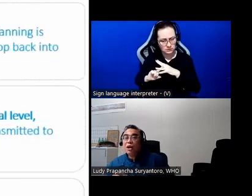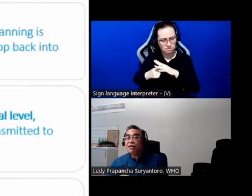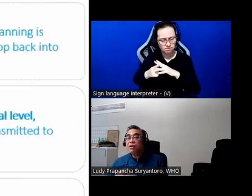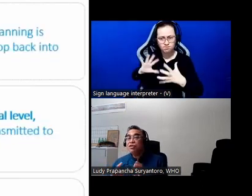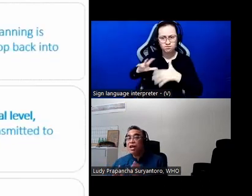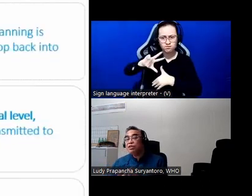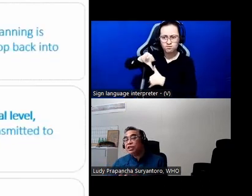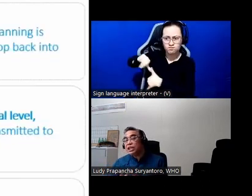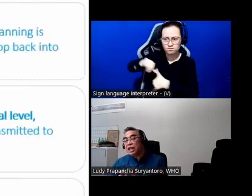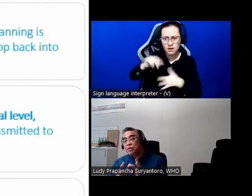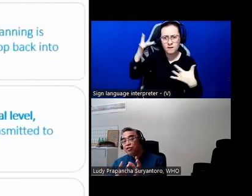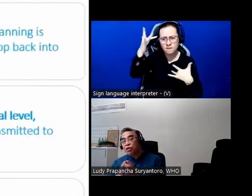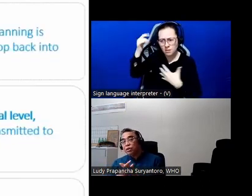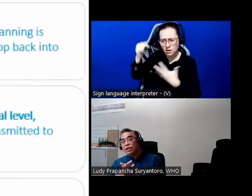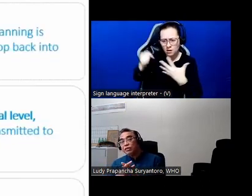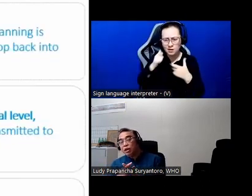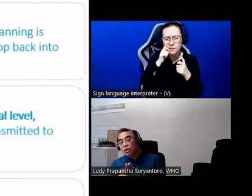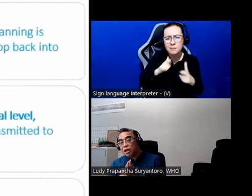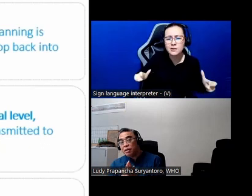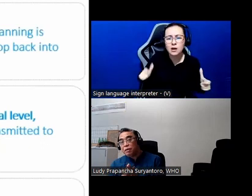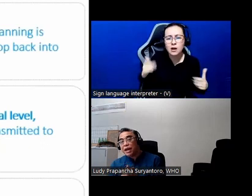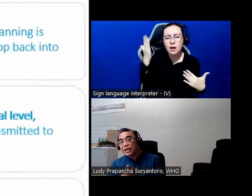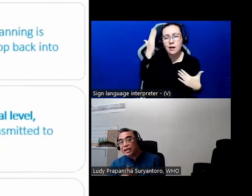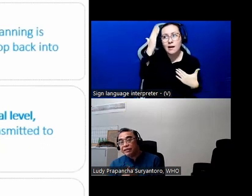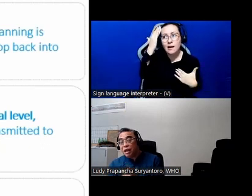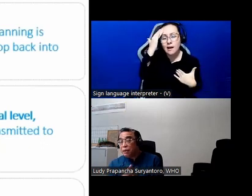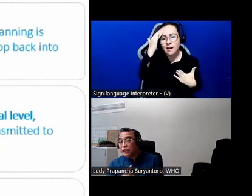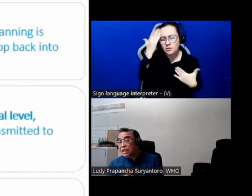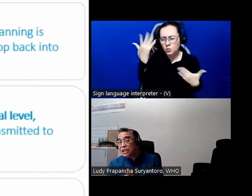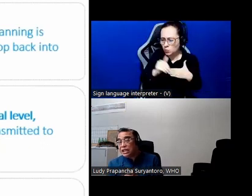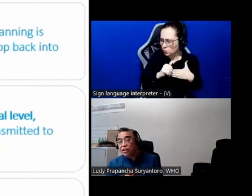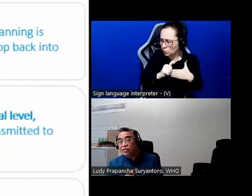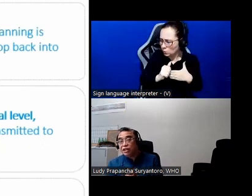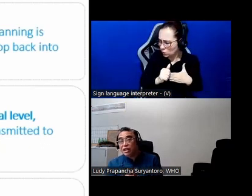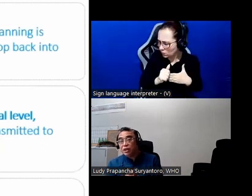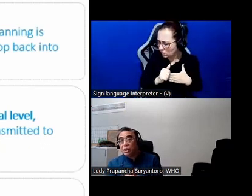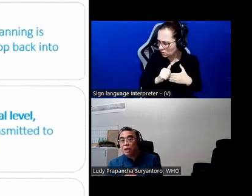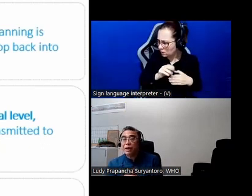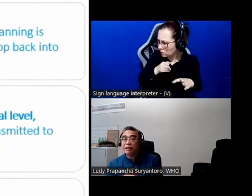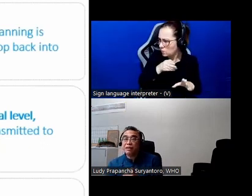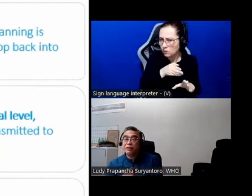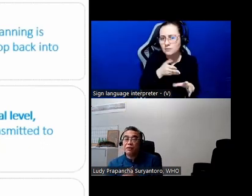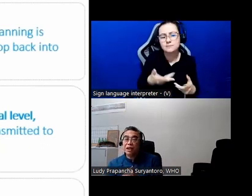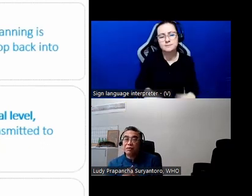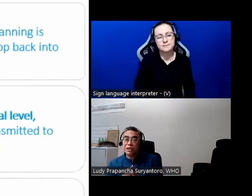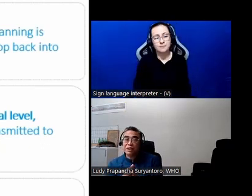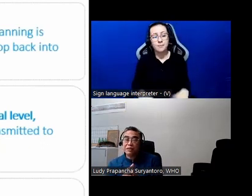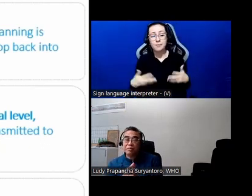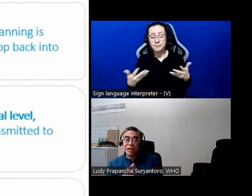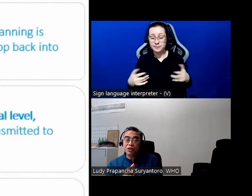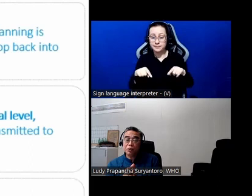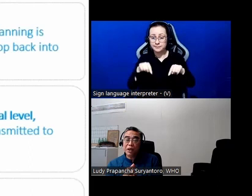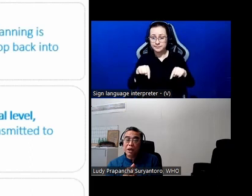So what is our strategy in WHO is on the urban preparedness, particularly in strengthening local capacity for health